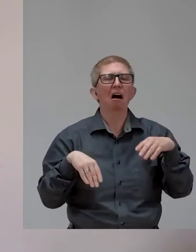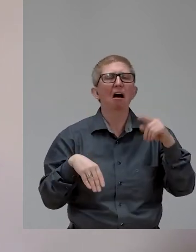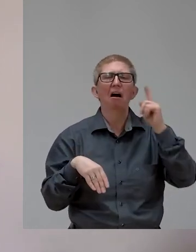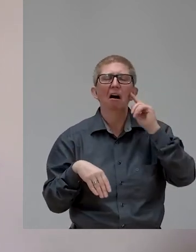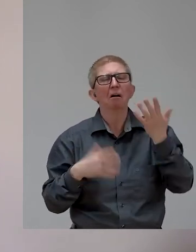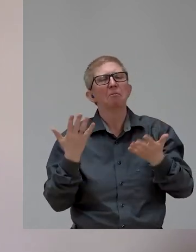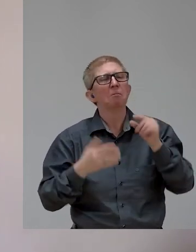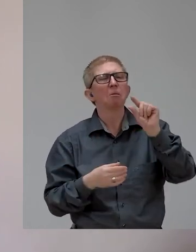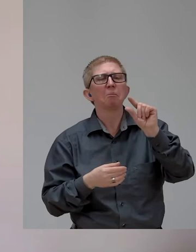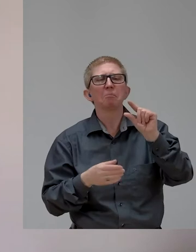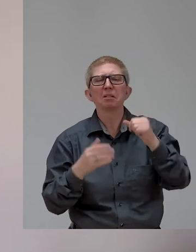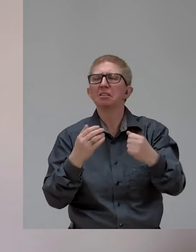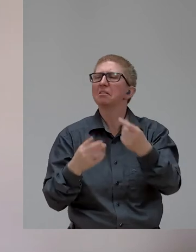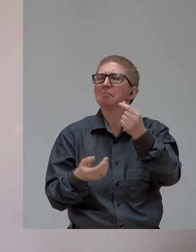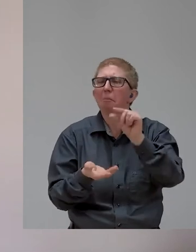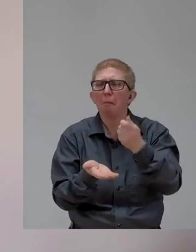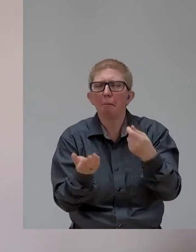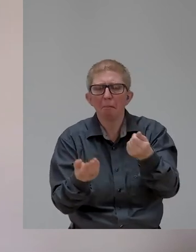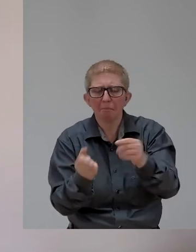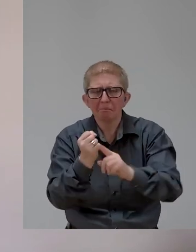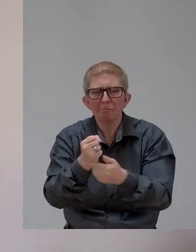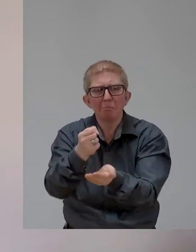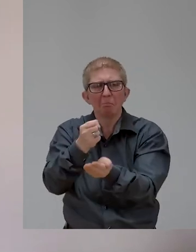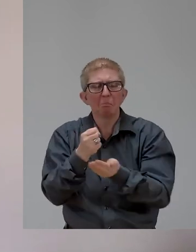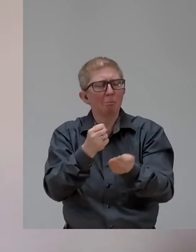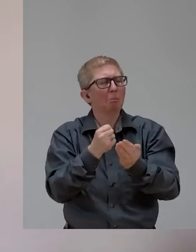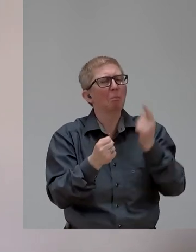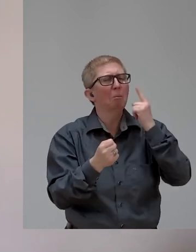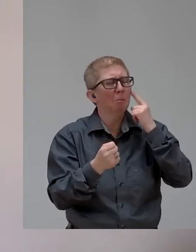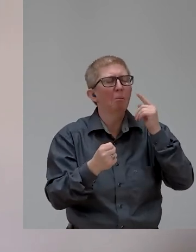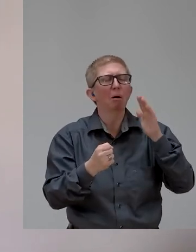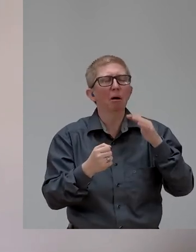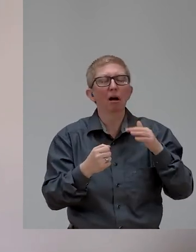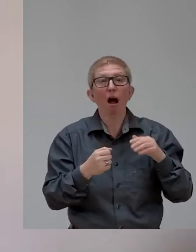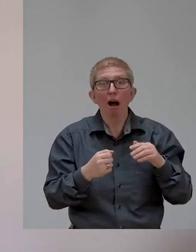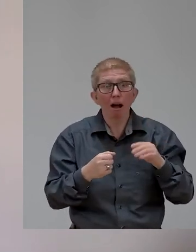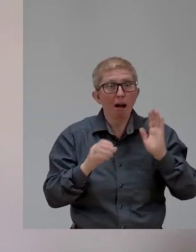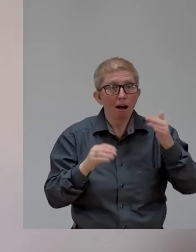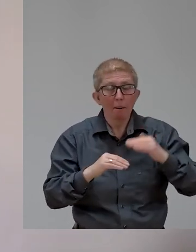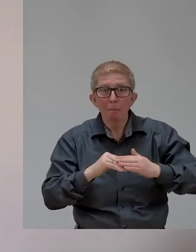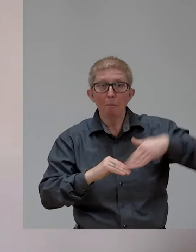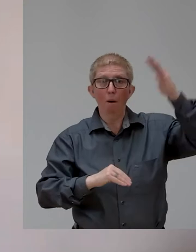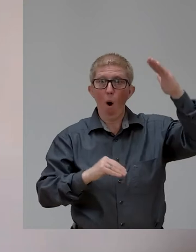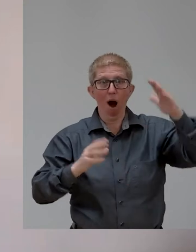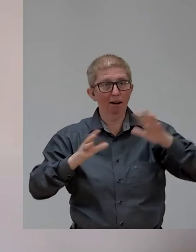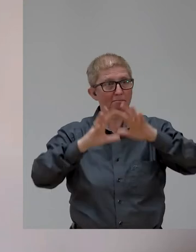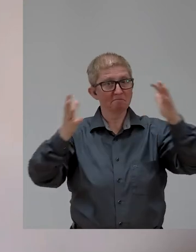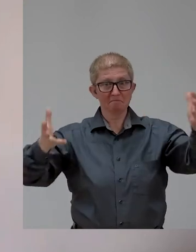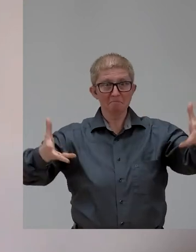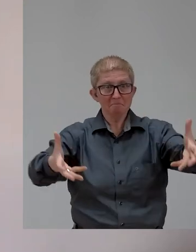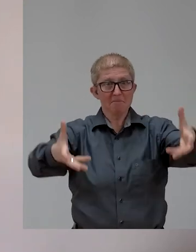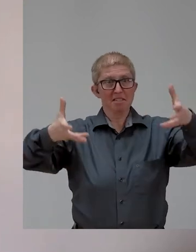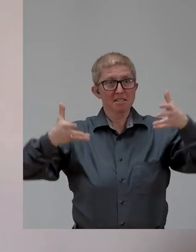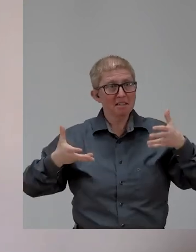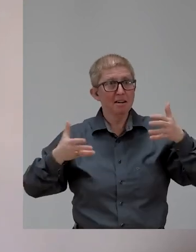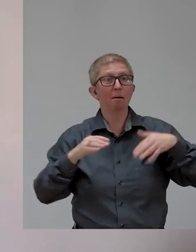lots of money. And what we got was actually so much more. We got connected to funders,